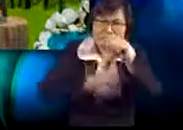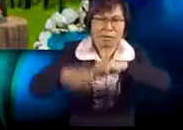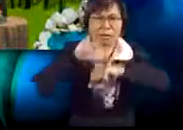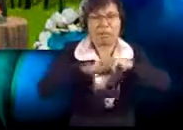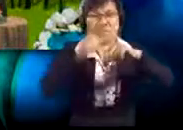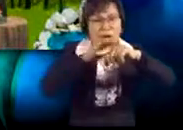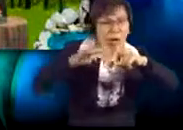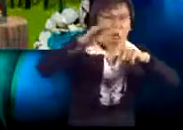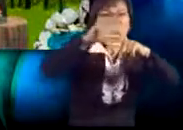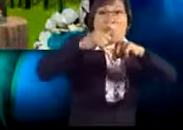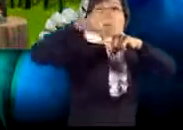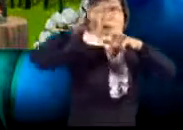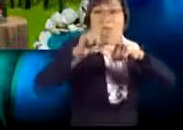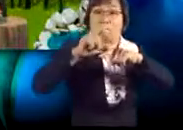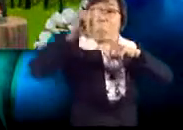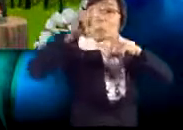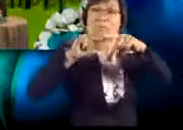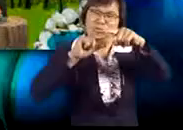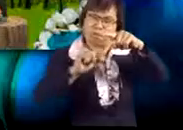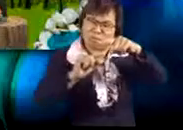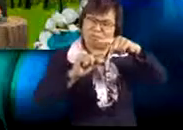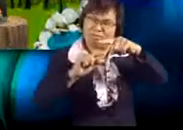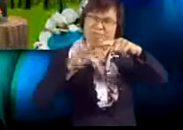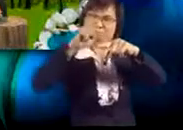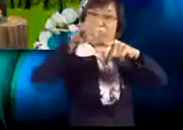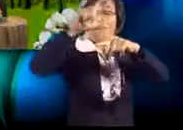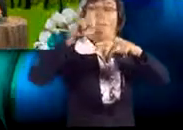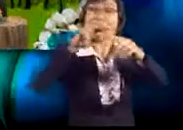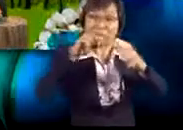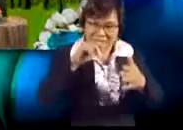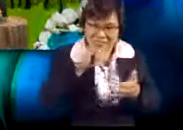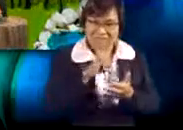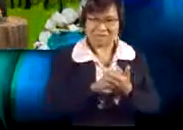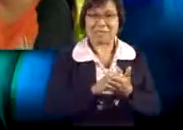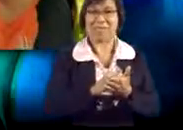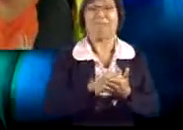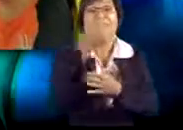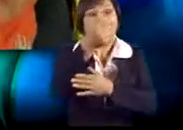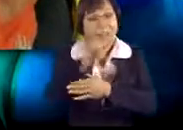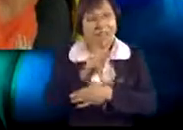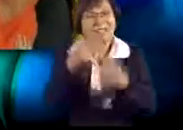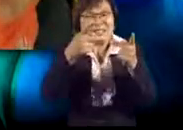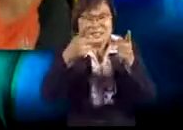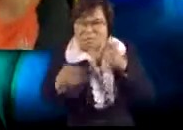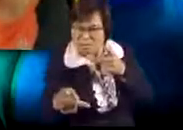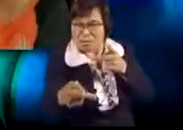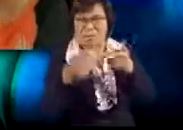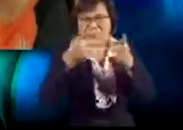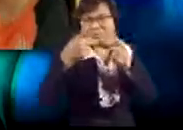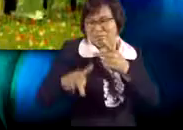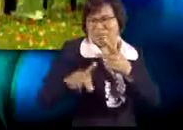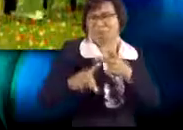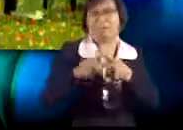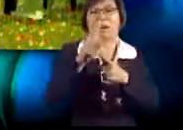the numerator is larger than the denominator, it is an improper